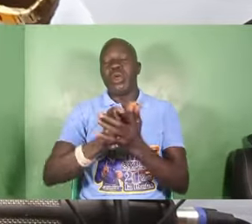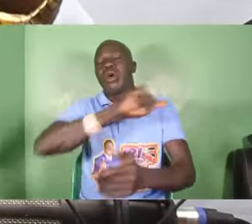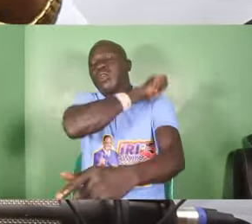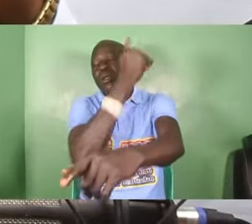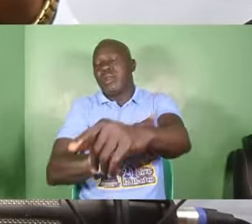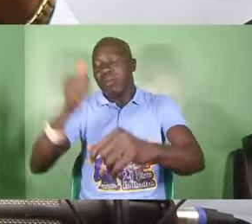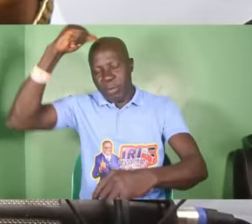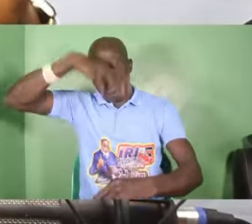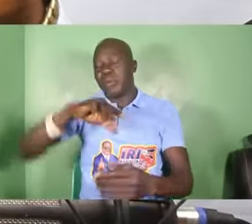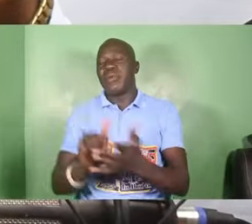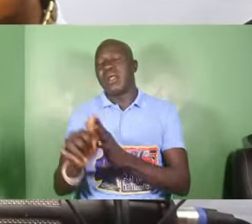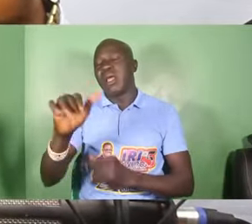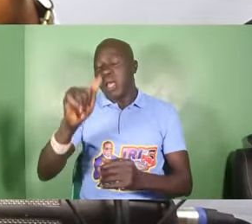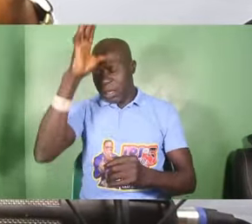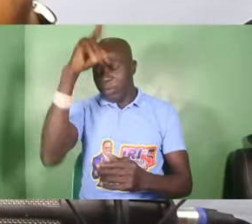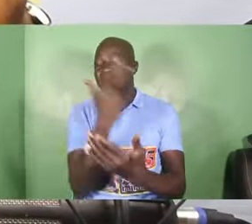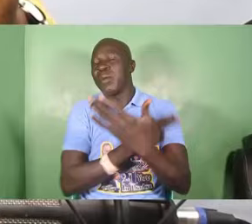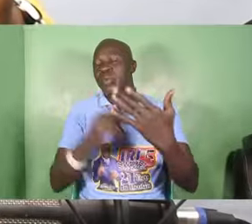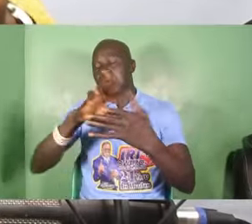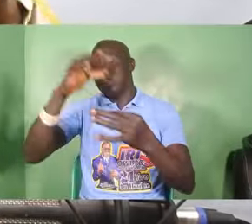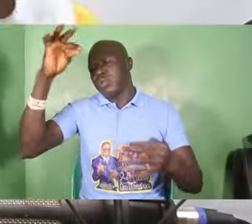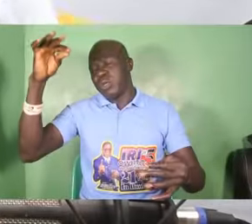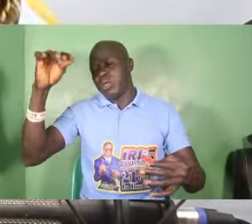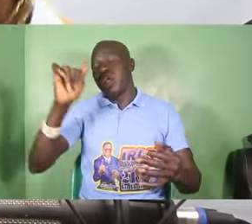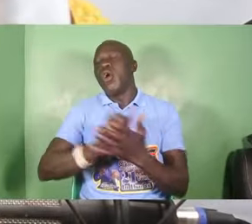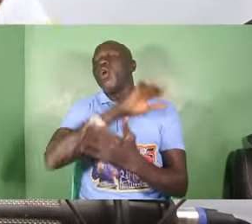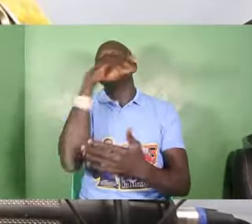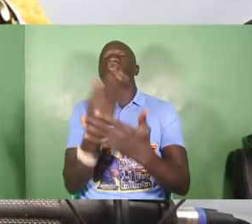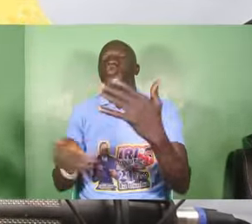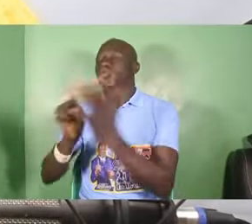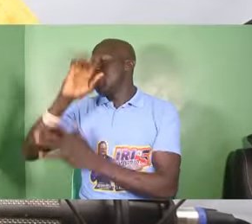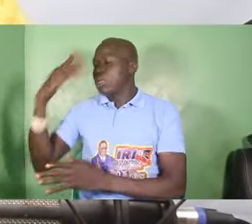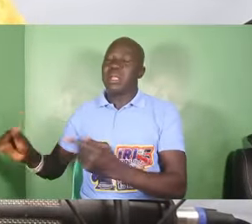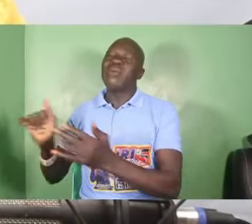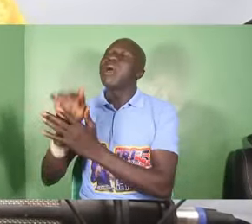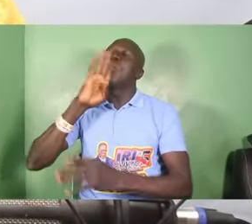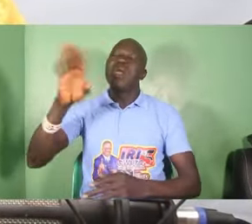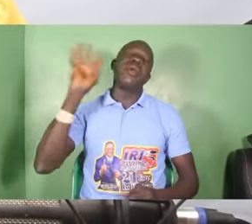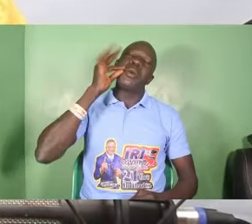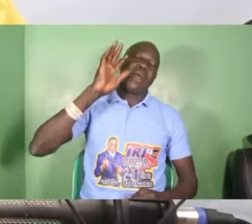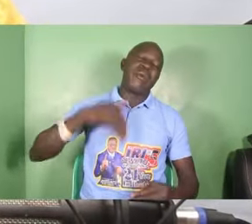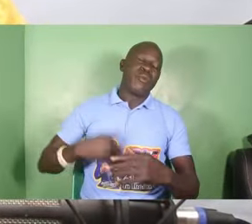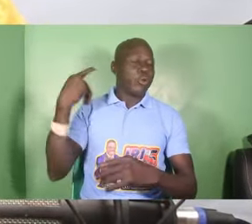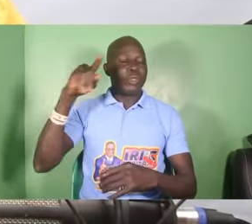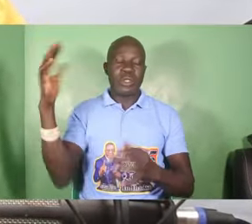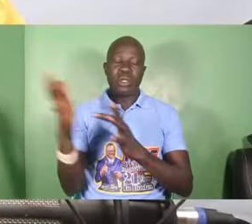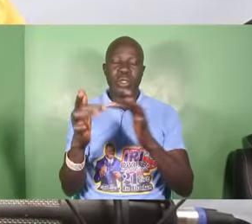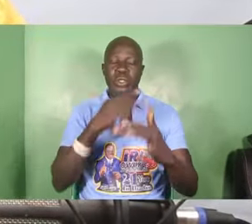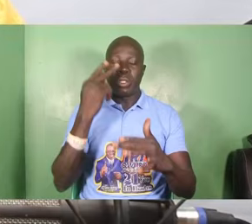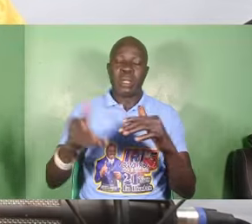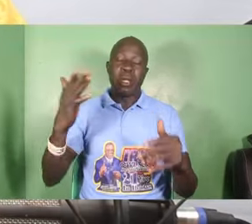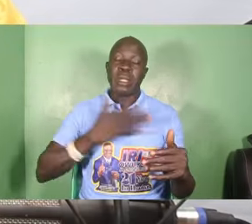Baba. Amen. Come at me, Mama. Amen. Oh, really? You are young for. Amen. Yes, yes. For you.